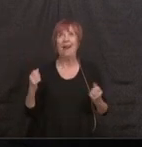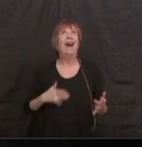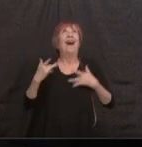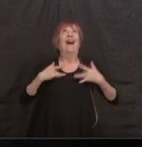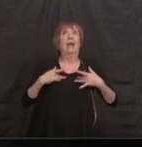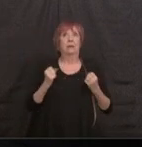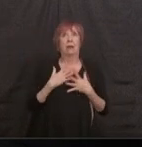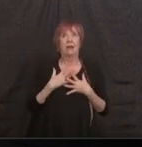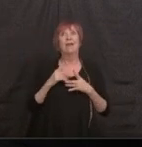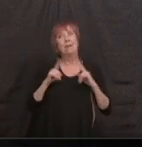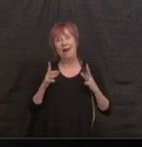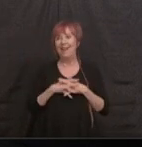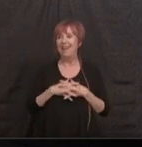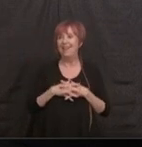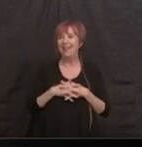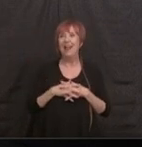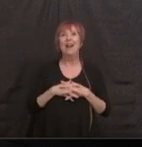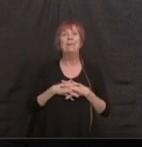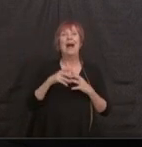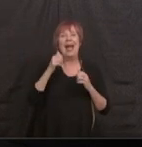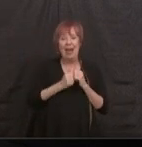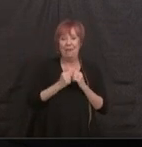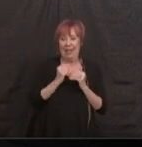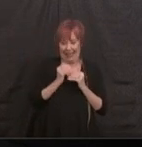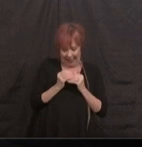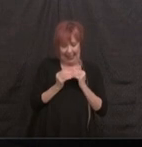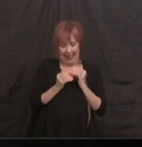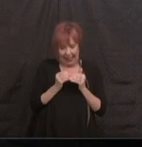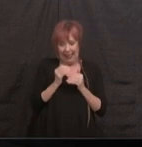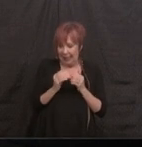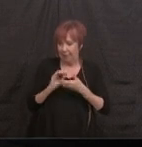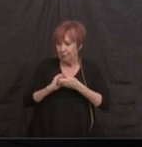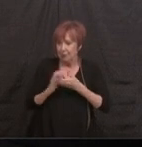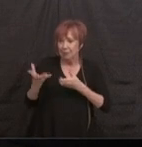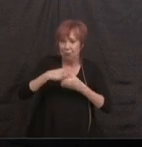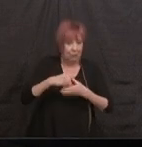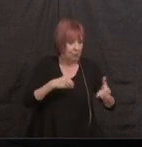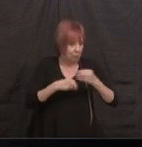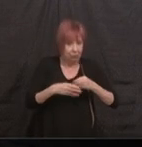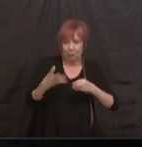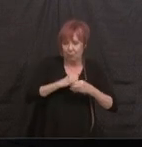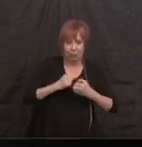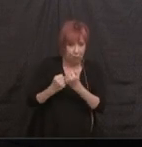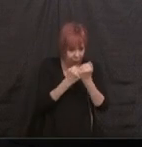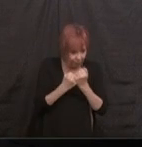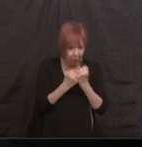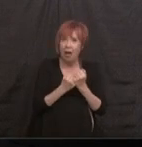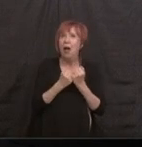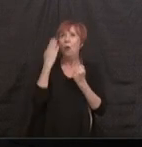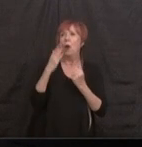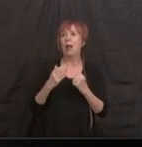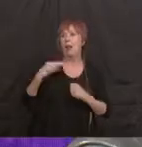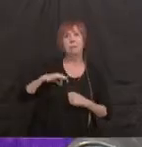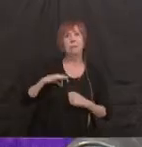And, so every little bit of this solidarity, this sisterhood helps. It makes a huge difference. It's so